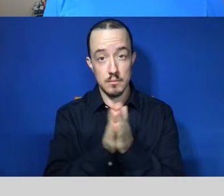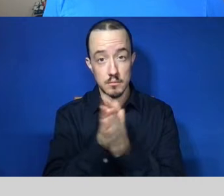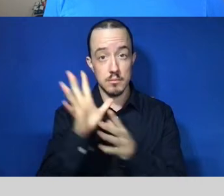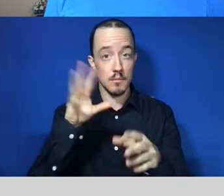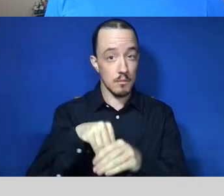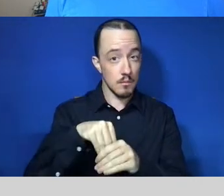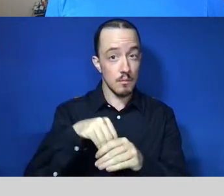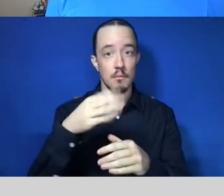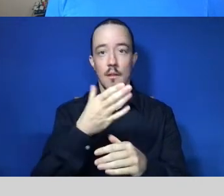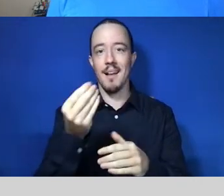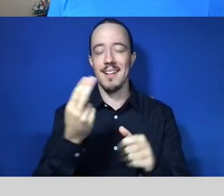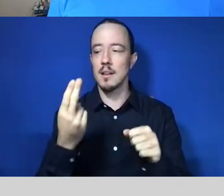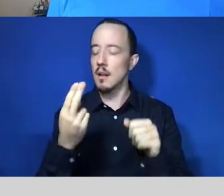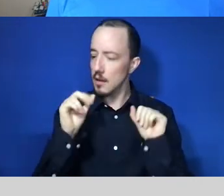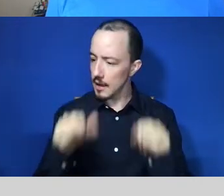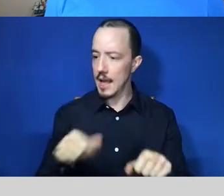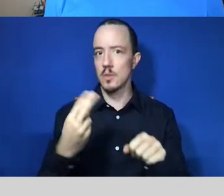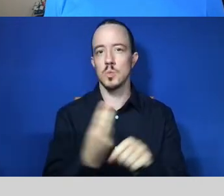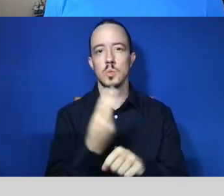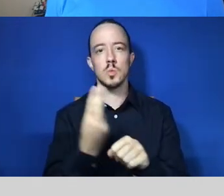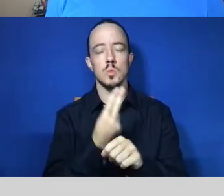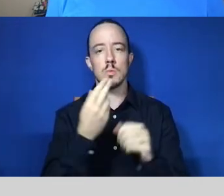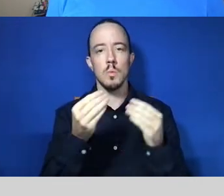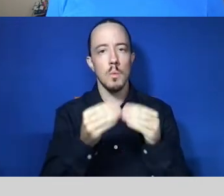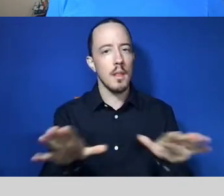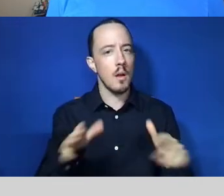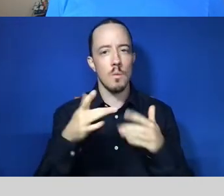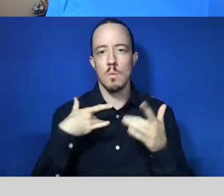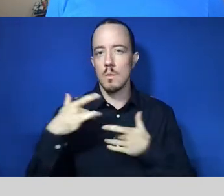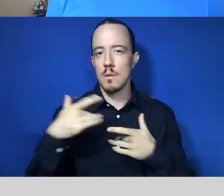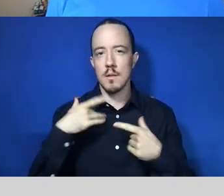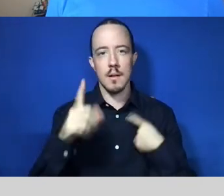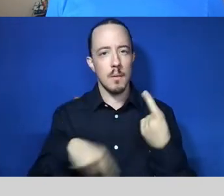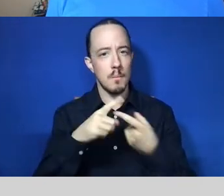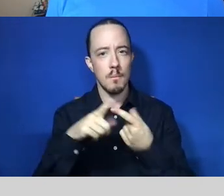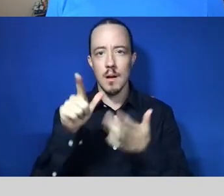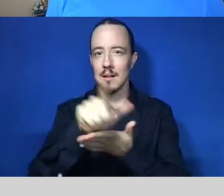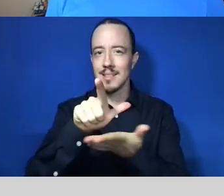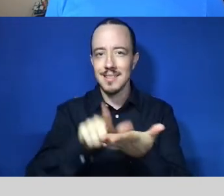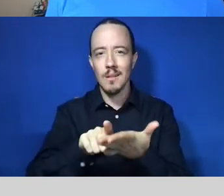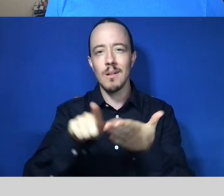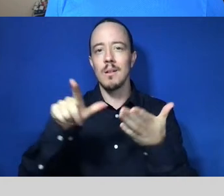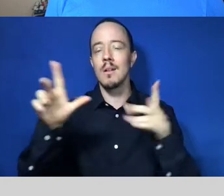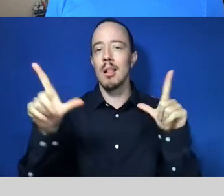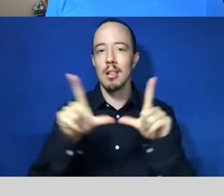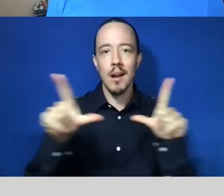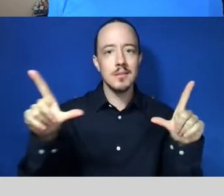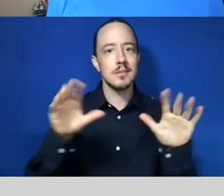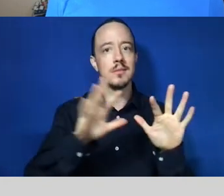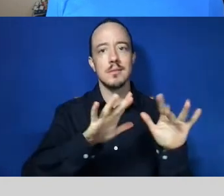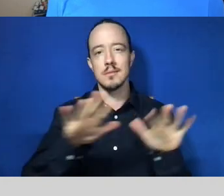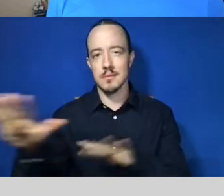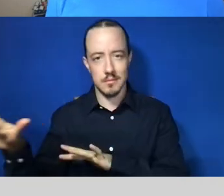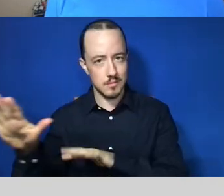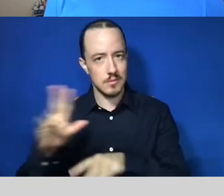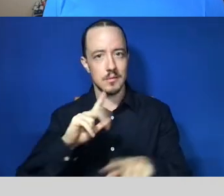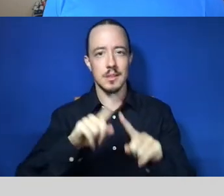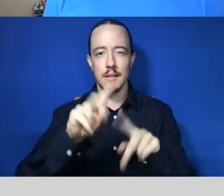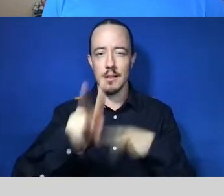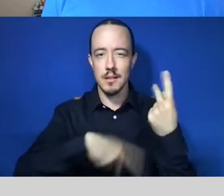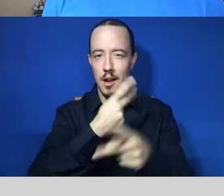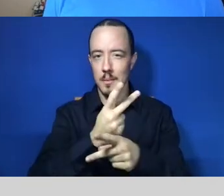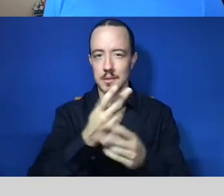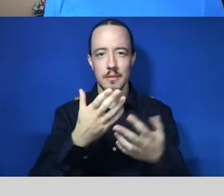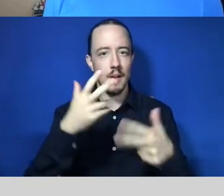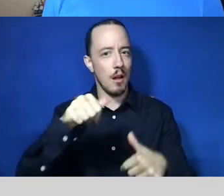and that I could use and use freely, not worried about any type of repercussions